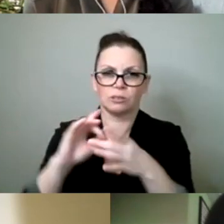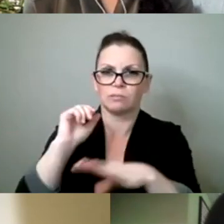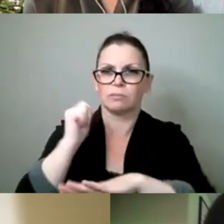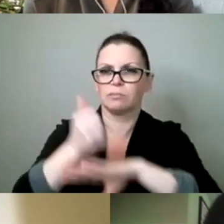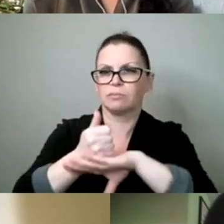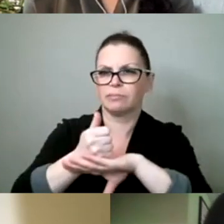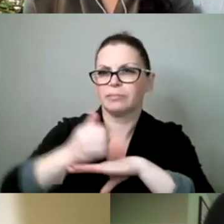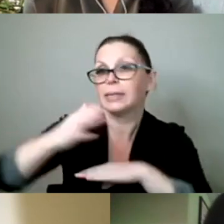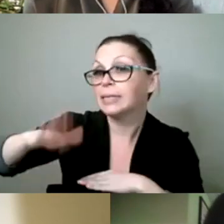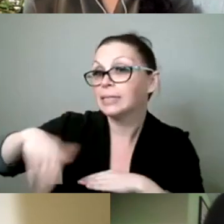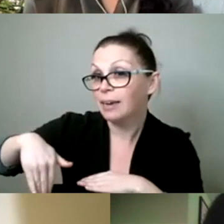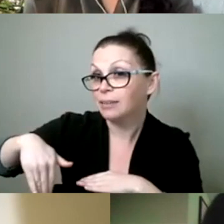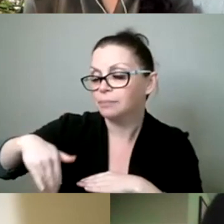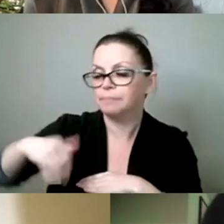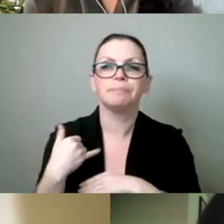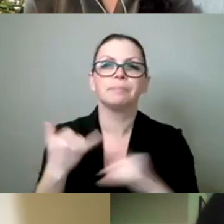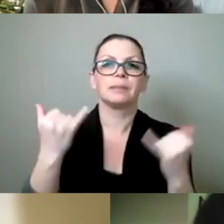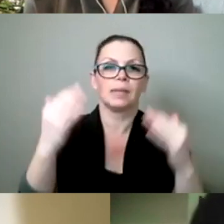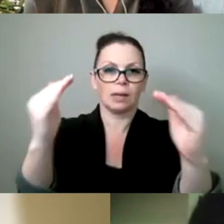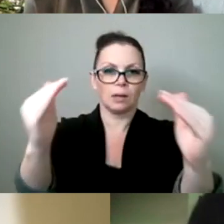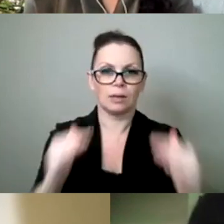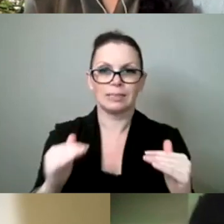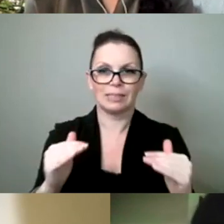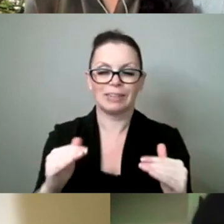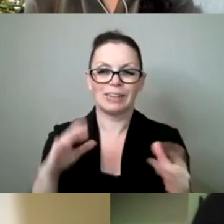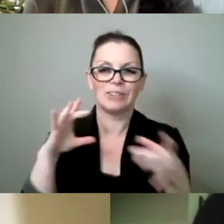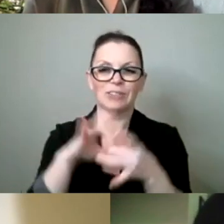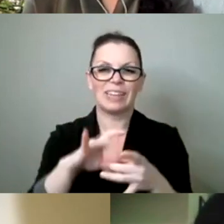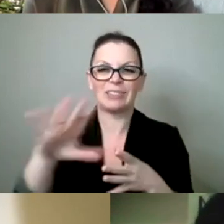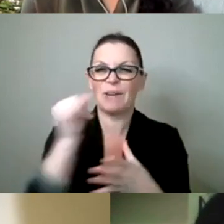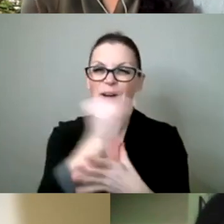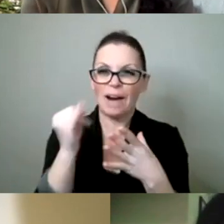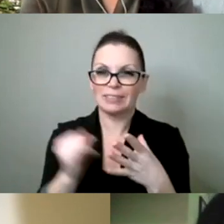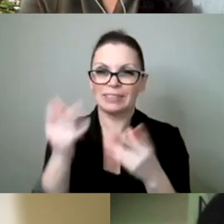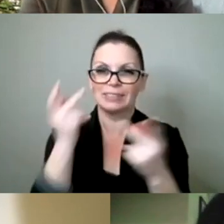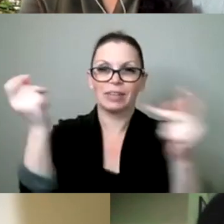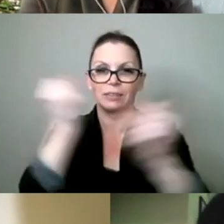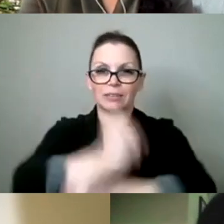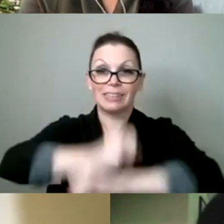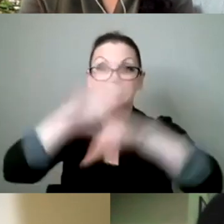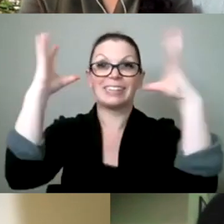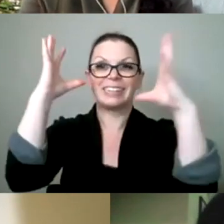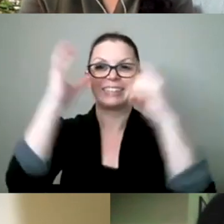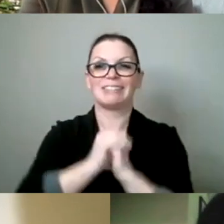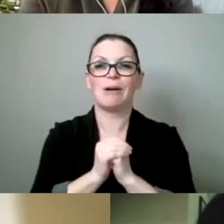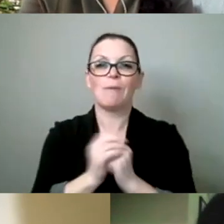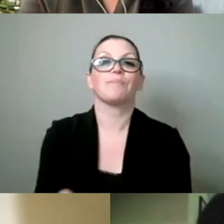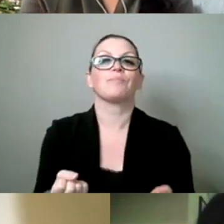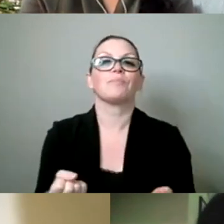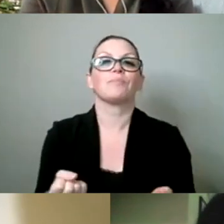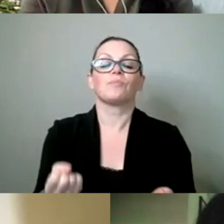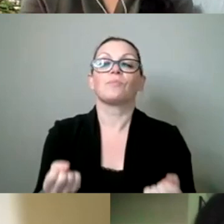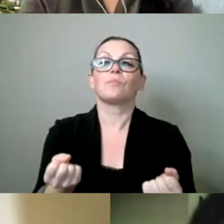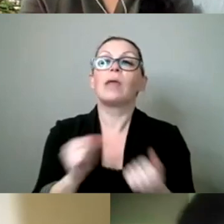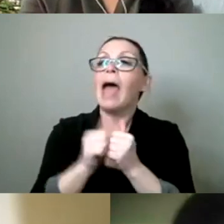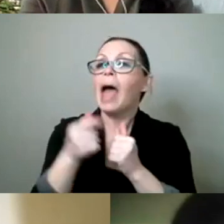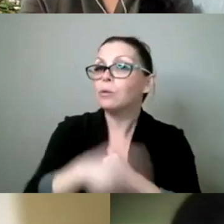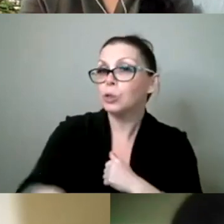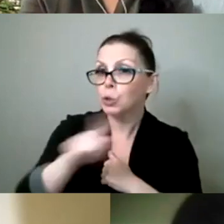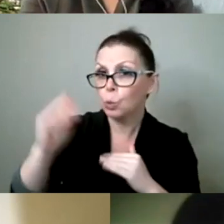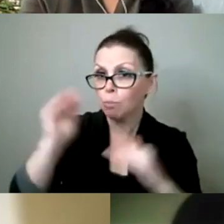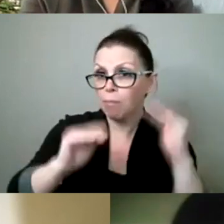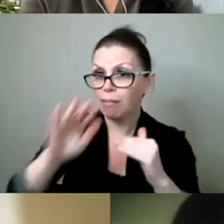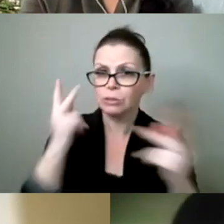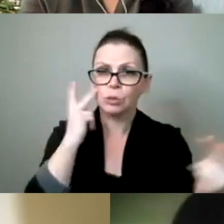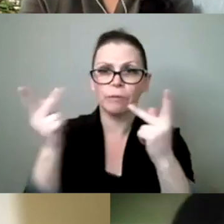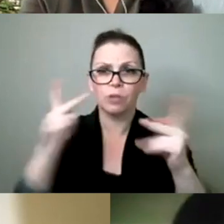So let's move on to talk about your artistic vision a little bit. How do you balance your view of the world